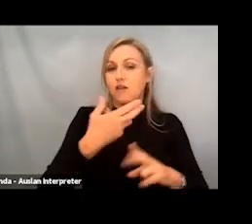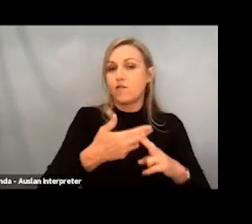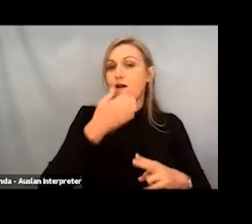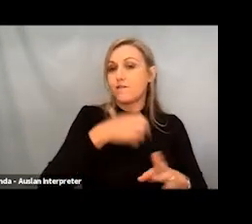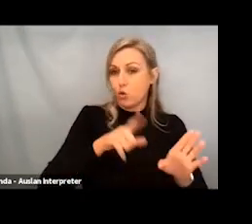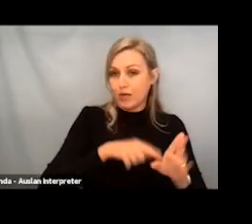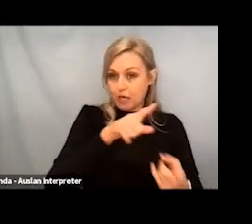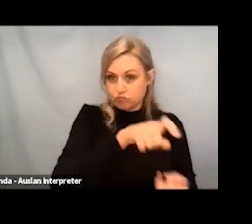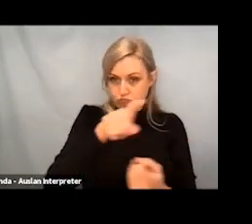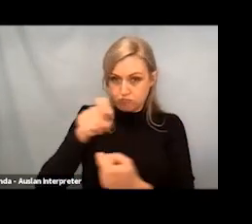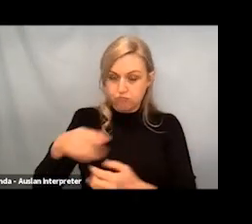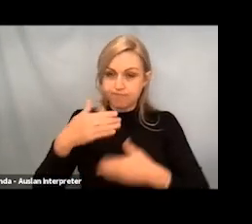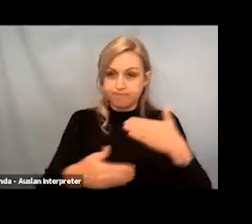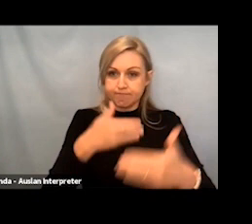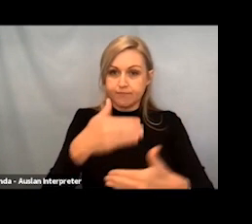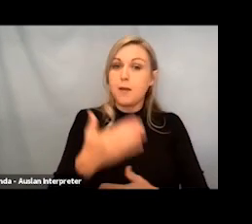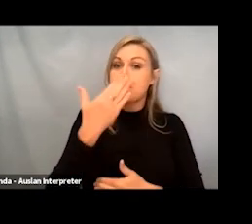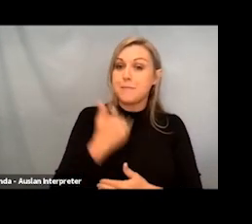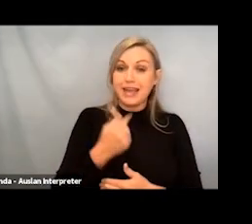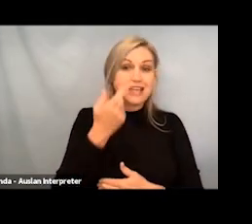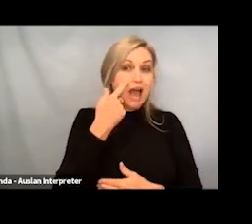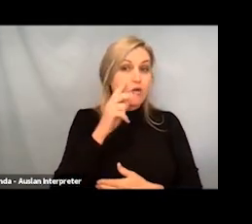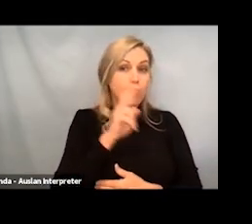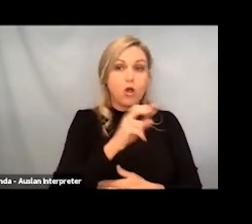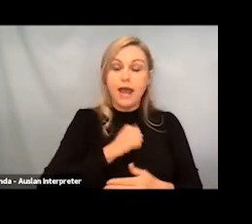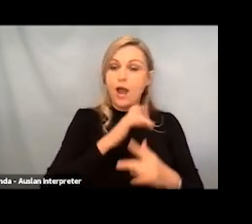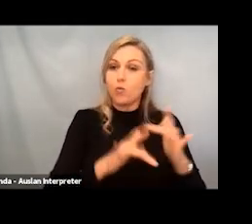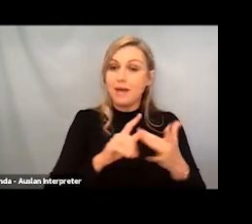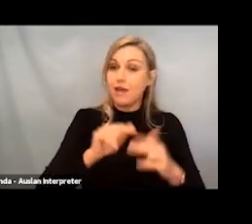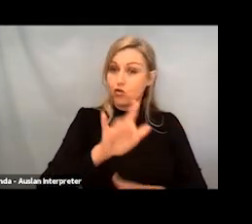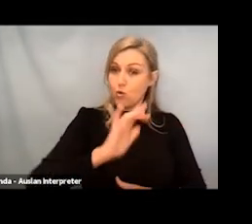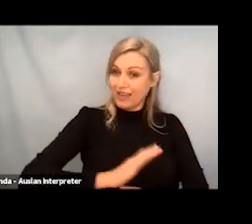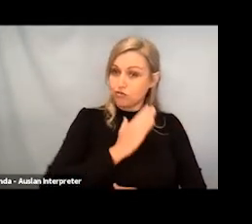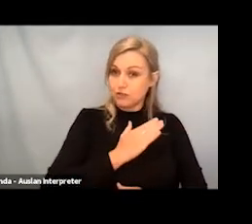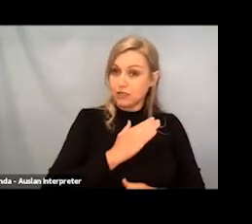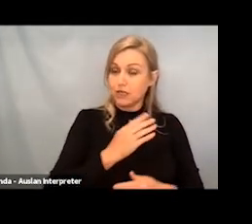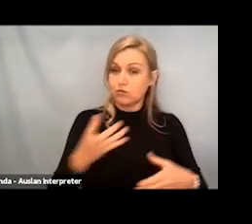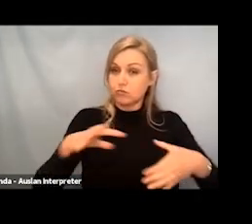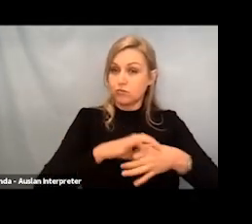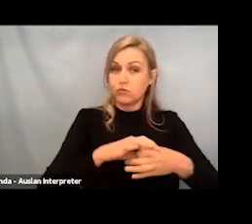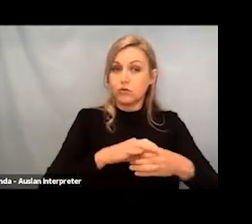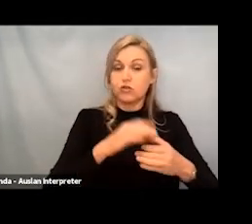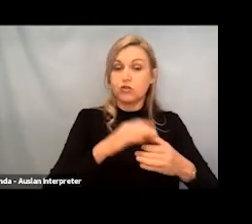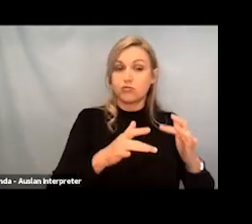will be running. And please keep an eye on our website if you're interested in this trial. That's